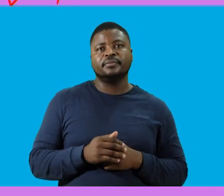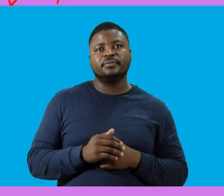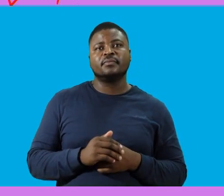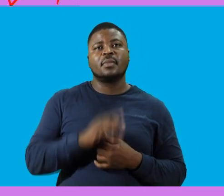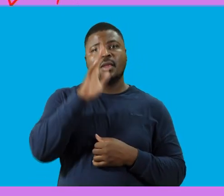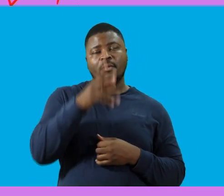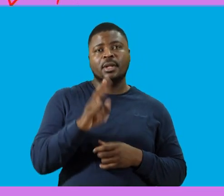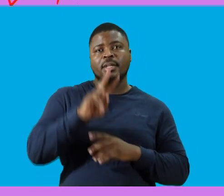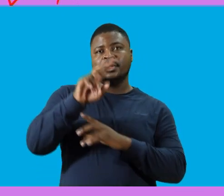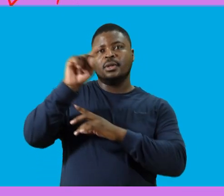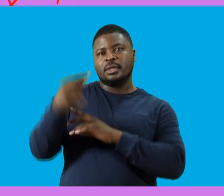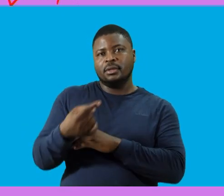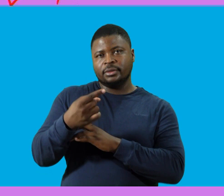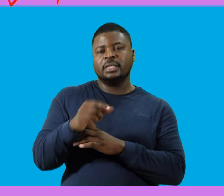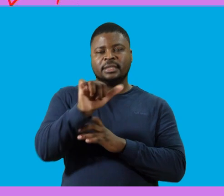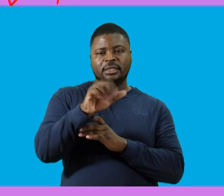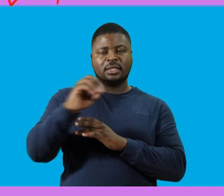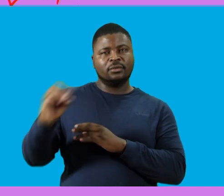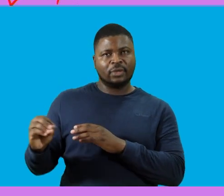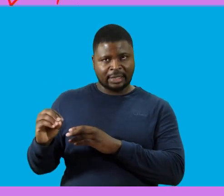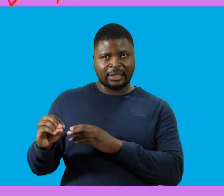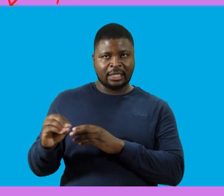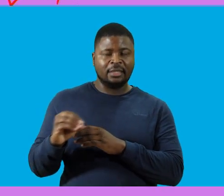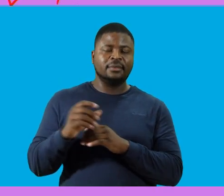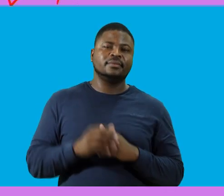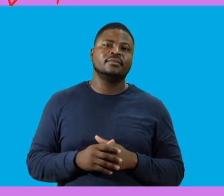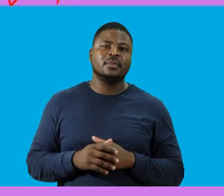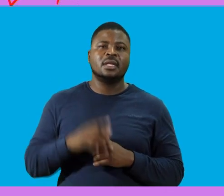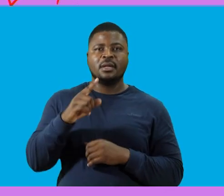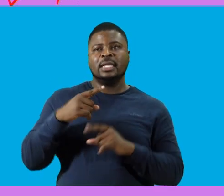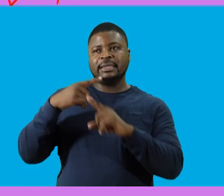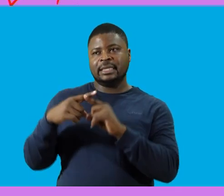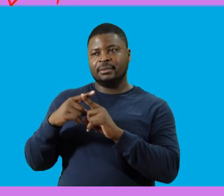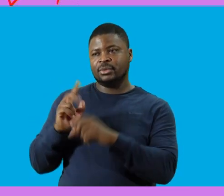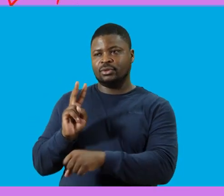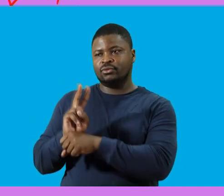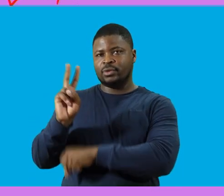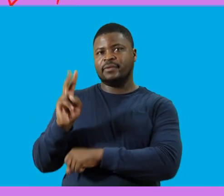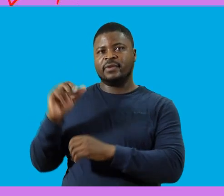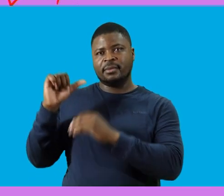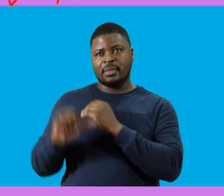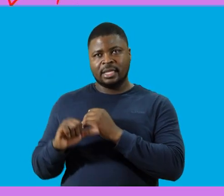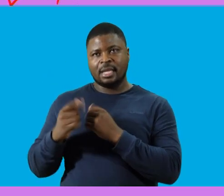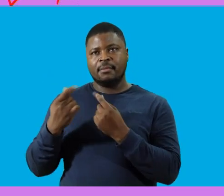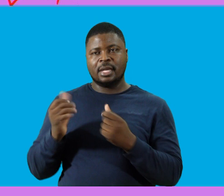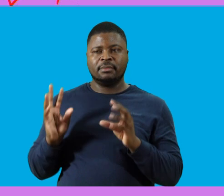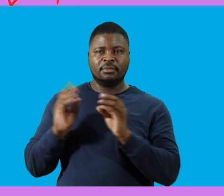is going to be 2,600 Rand times 12 months.